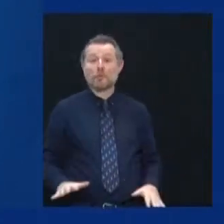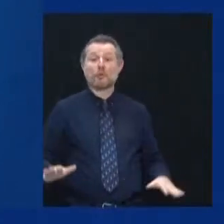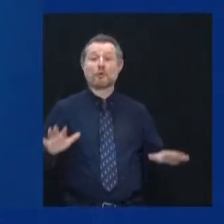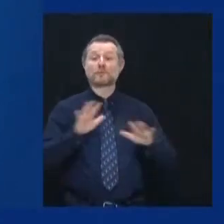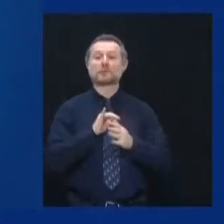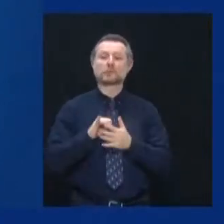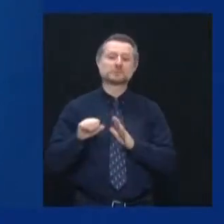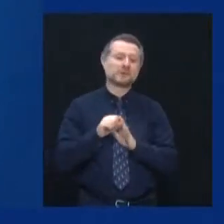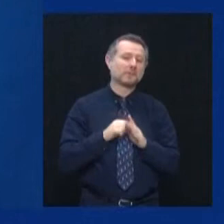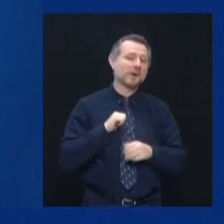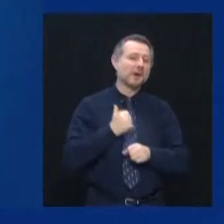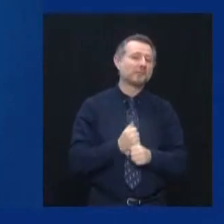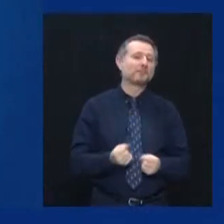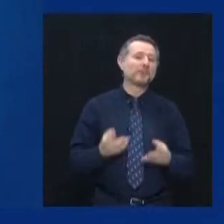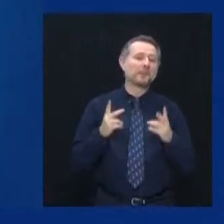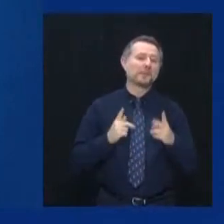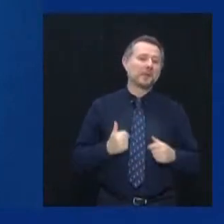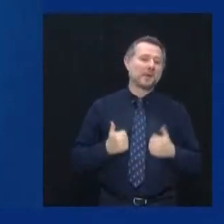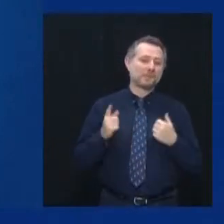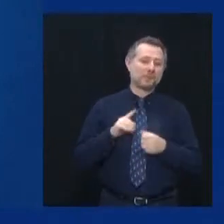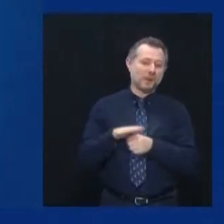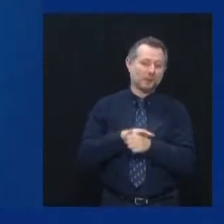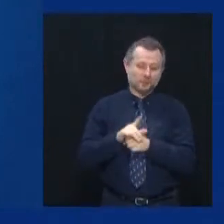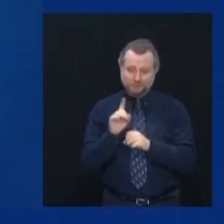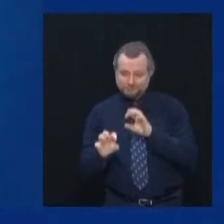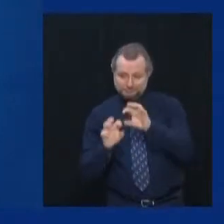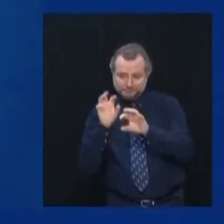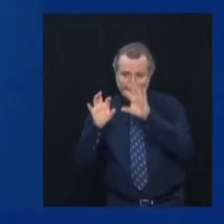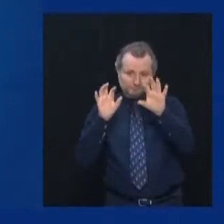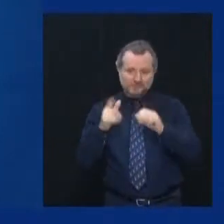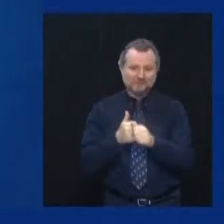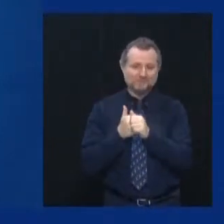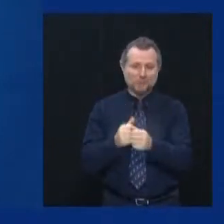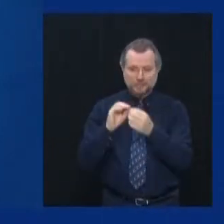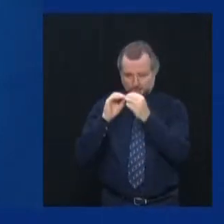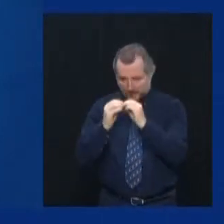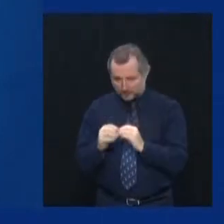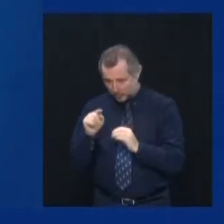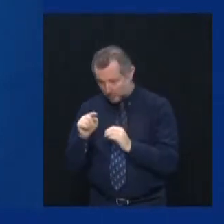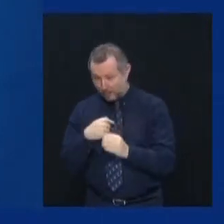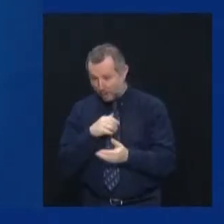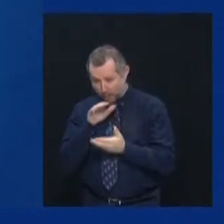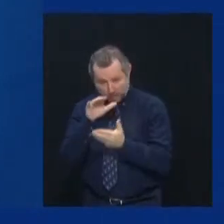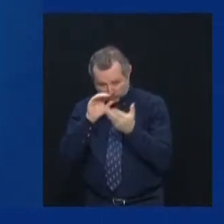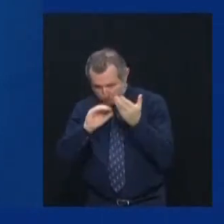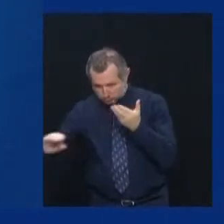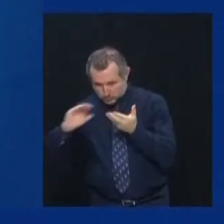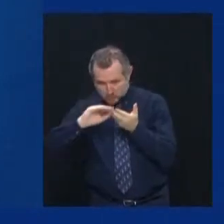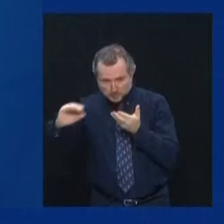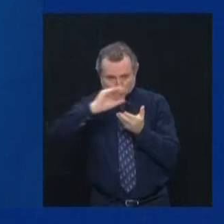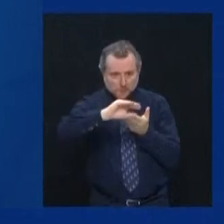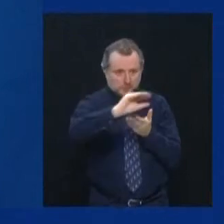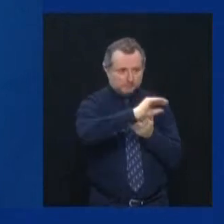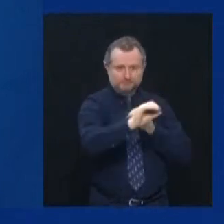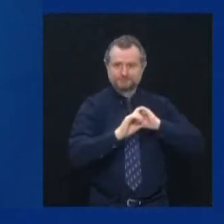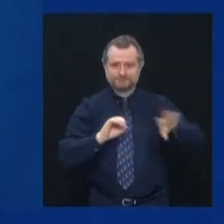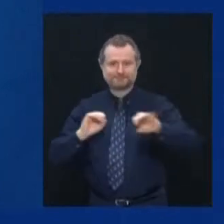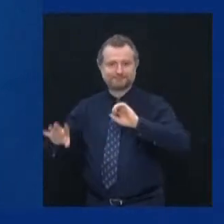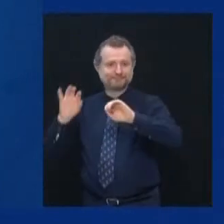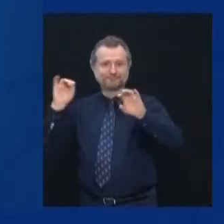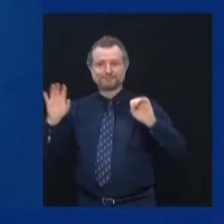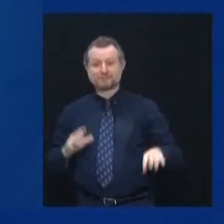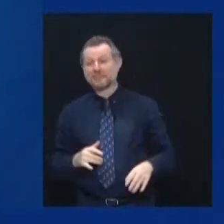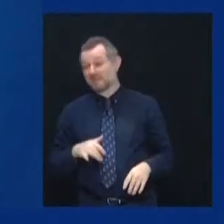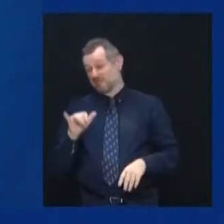vaccine, purely on the numbers by the percentage. And that is the way we